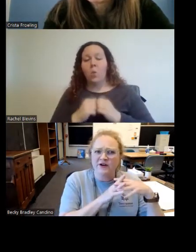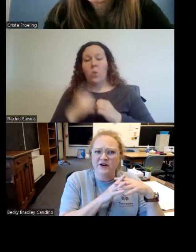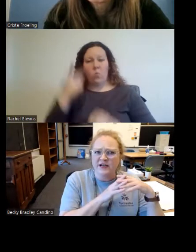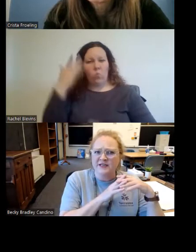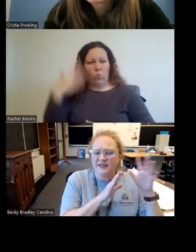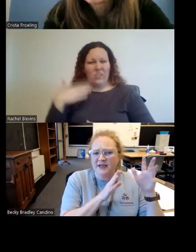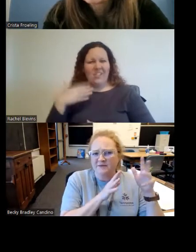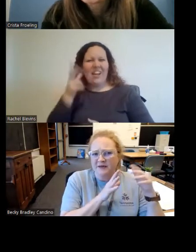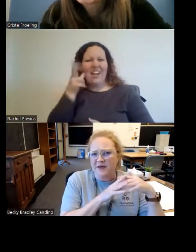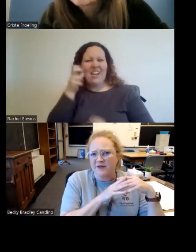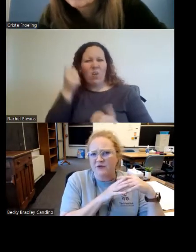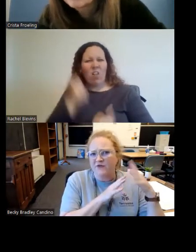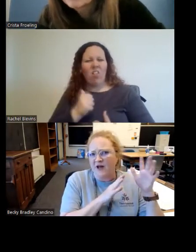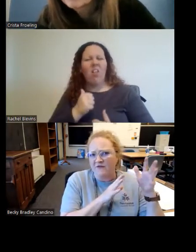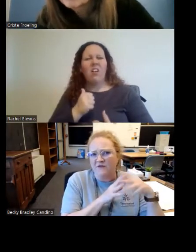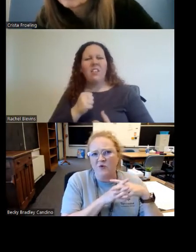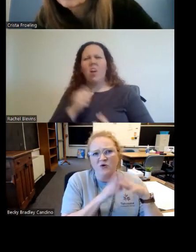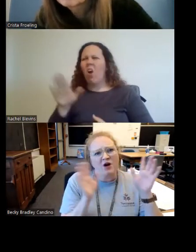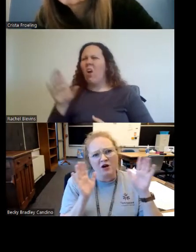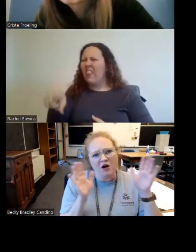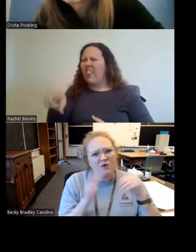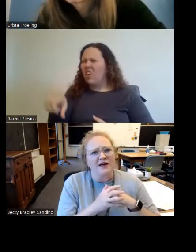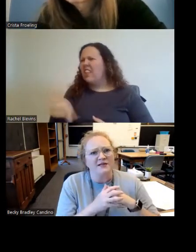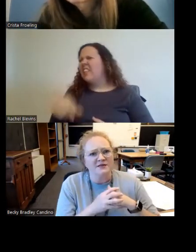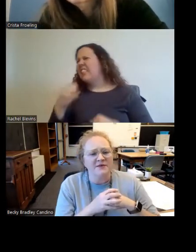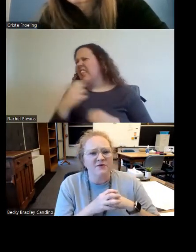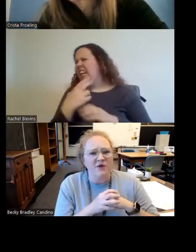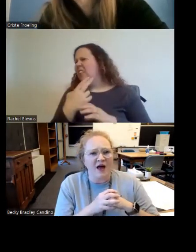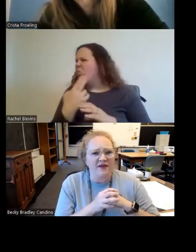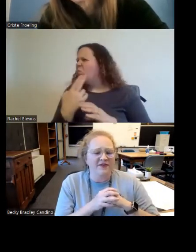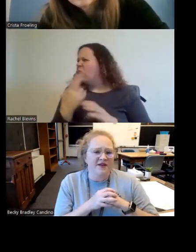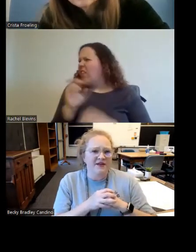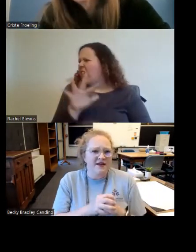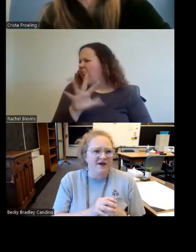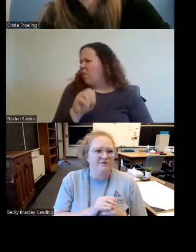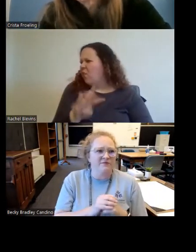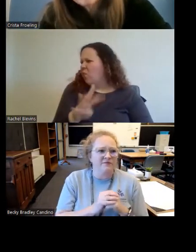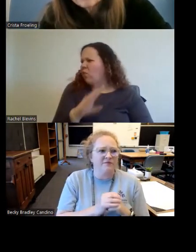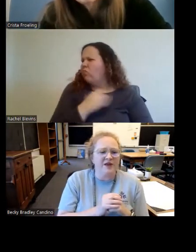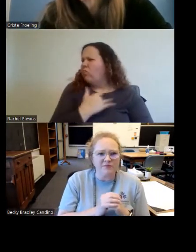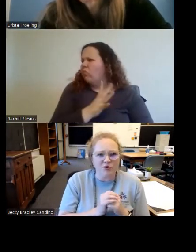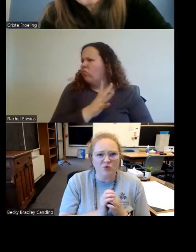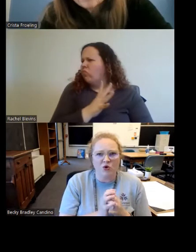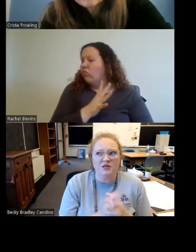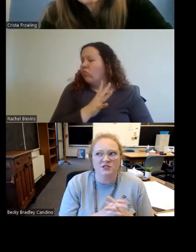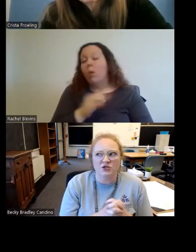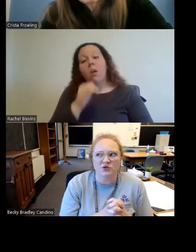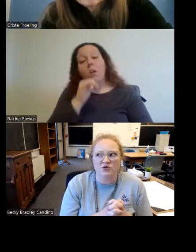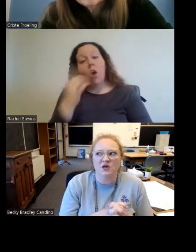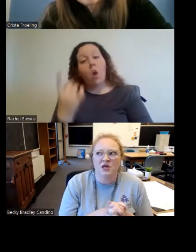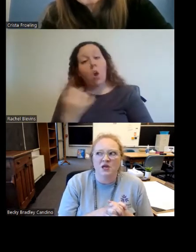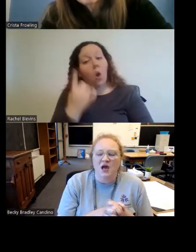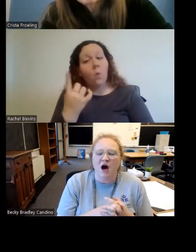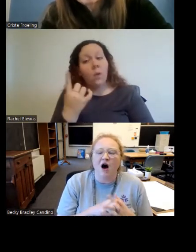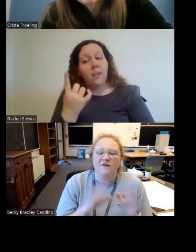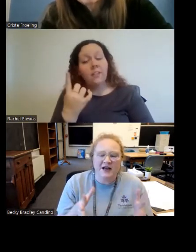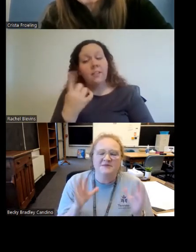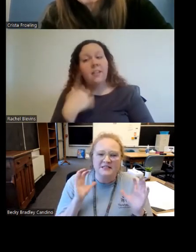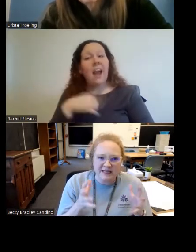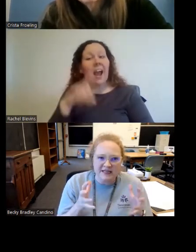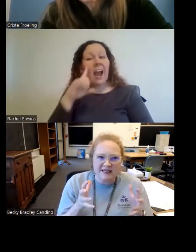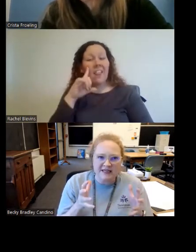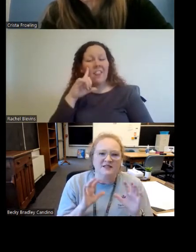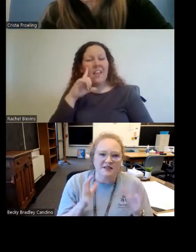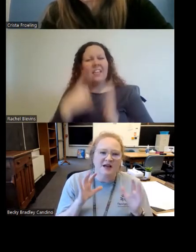well, their needs can be met through a 504. Not always. I mean, I think that people want to,